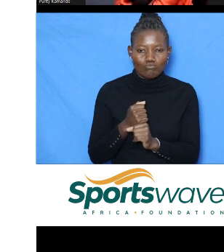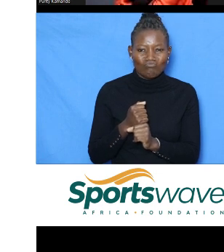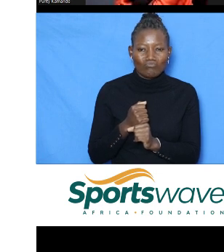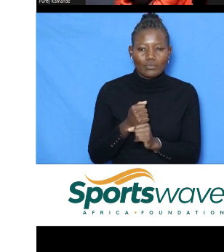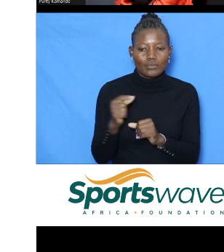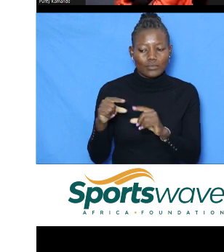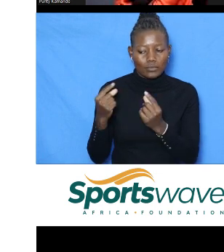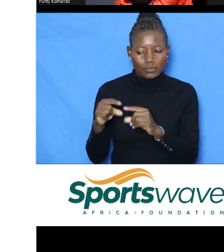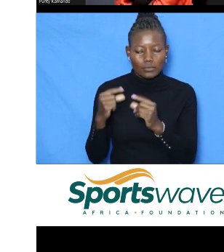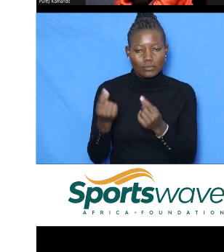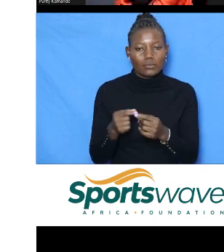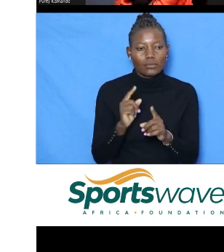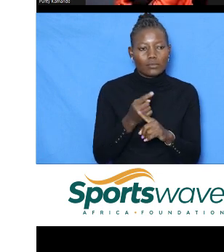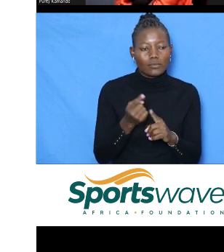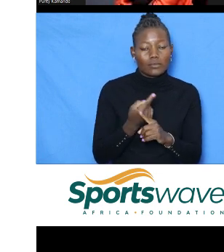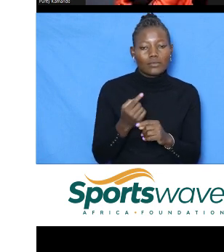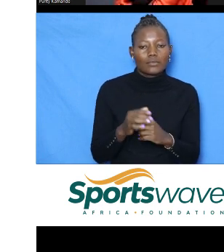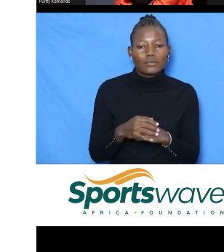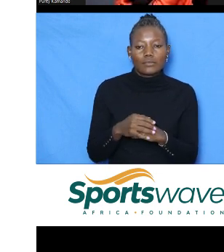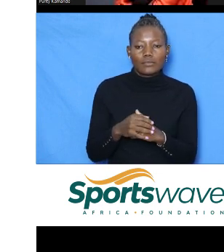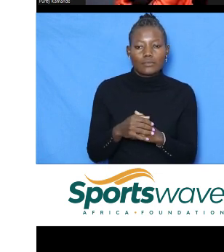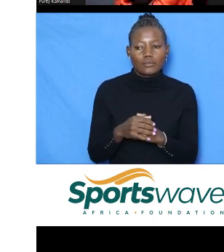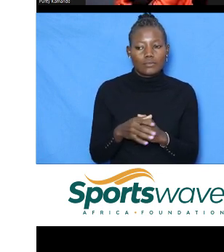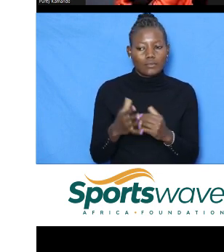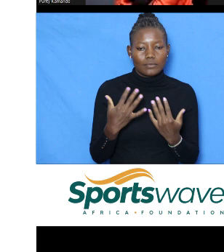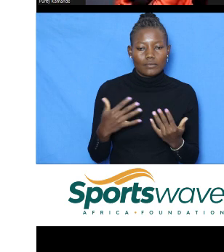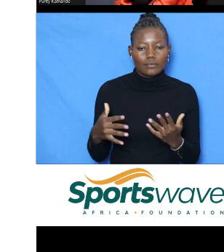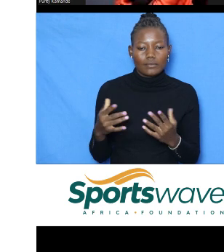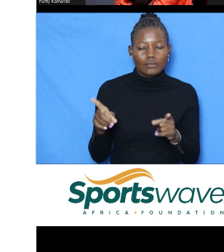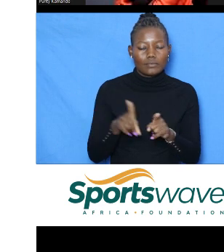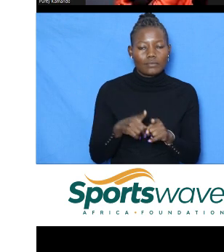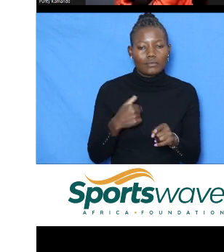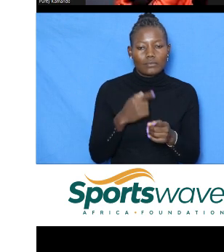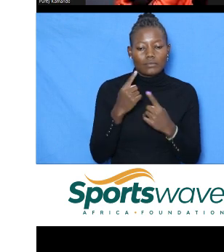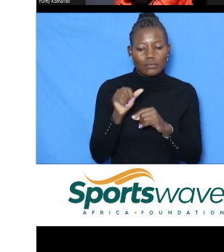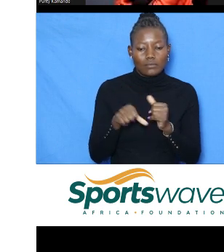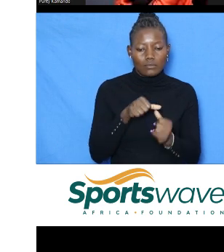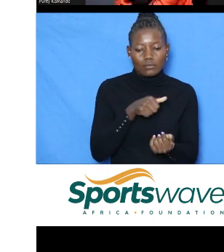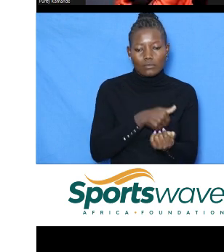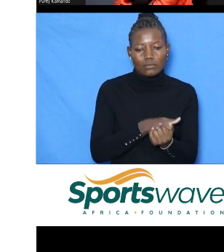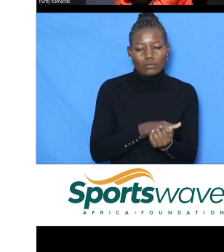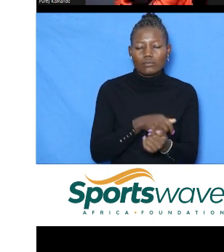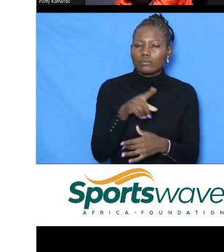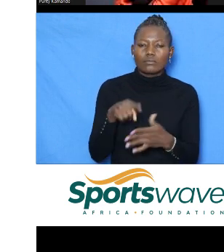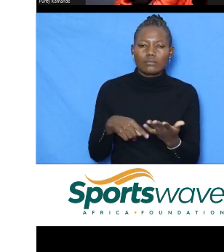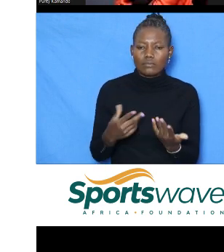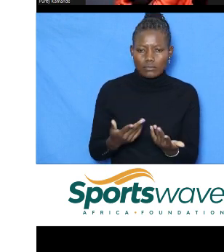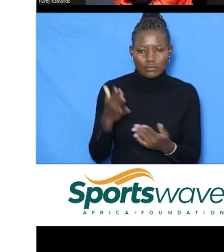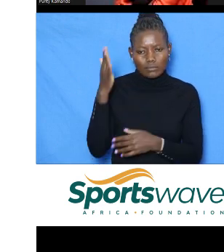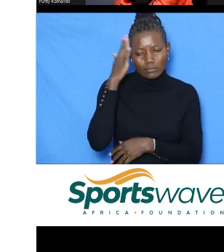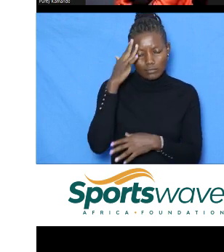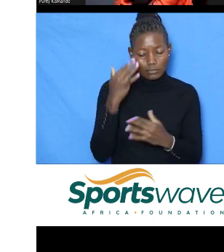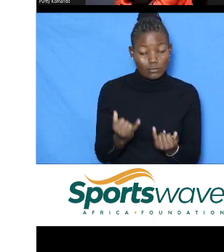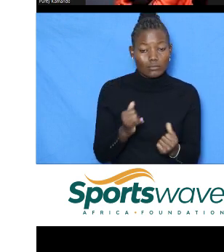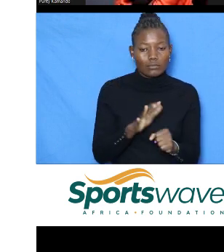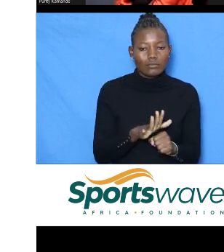categorization of supplements. So then as we talk about supplements, we talk again about doping. So what is doping? I know by now for most of